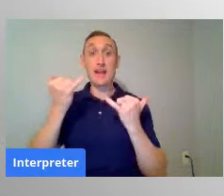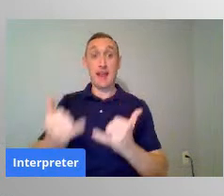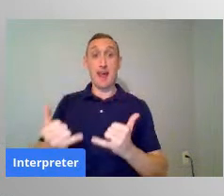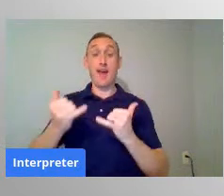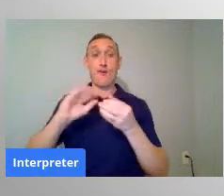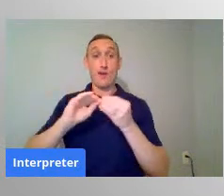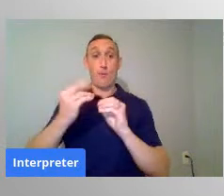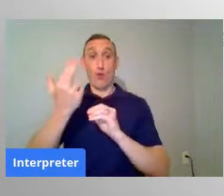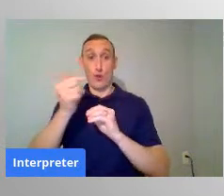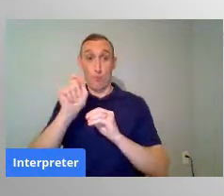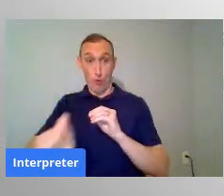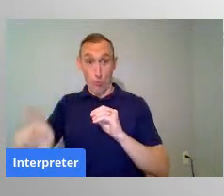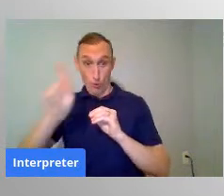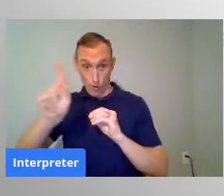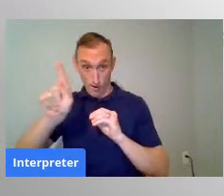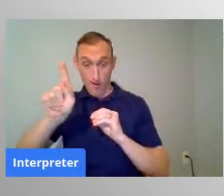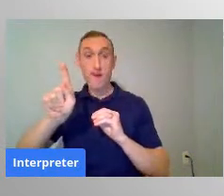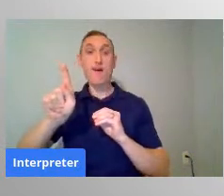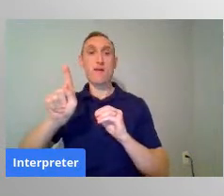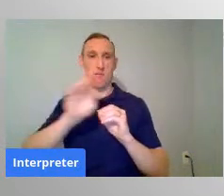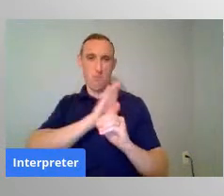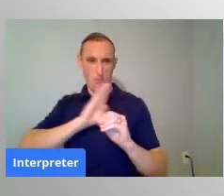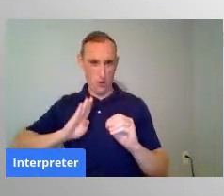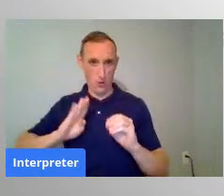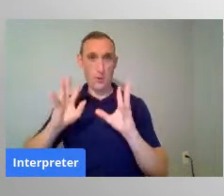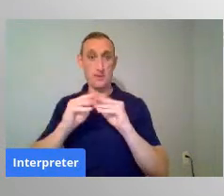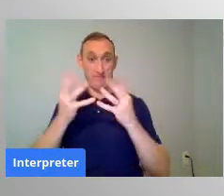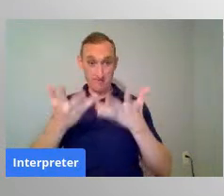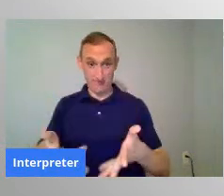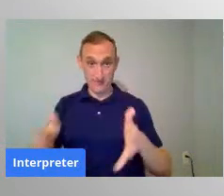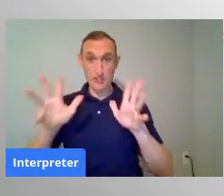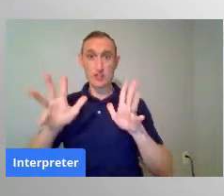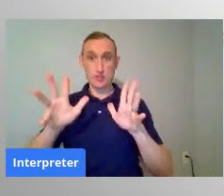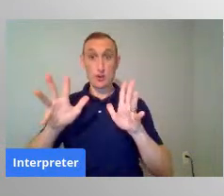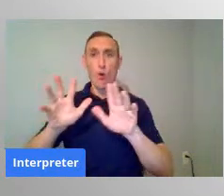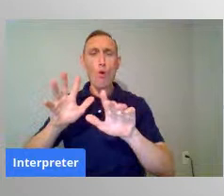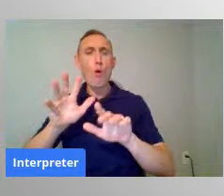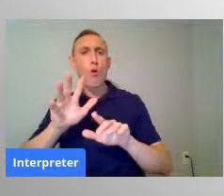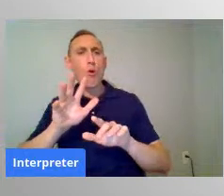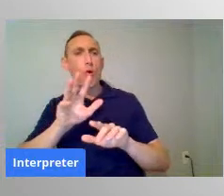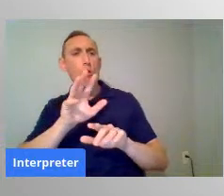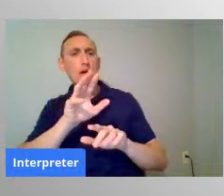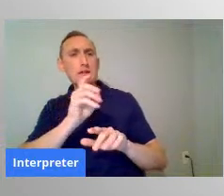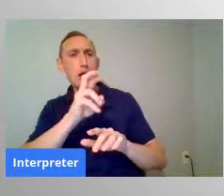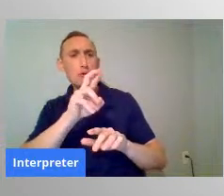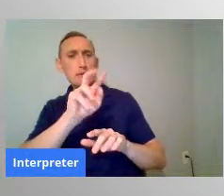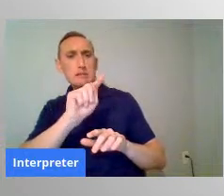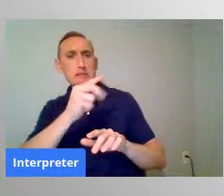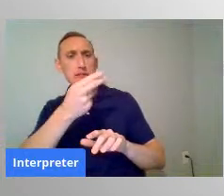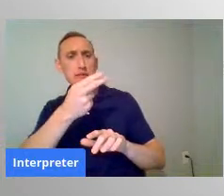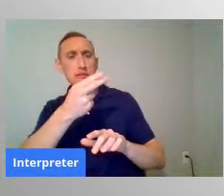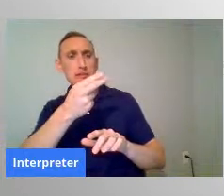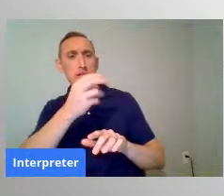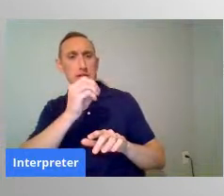13.1, which is adjournment of our board meeting. Dr. Gant, may I say something really quickly before we adjourn?